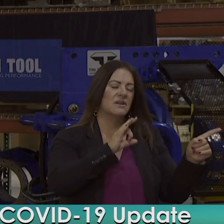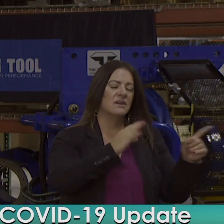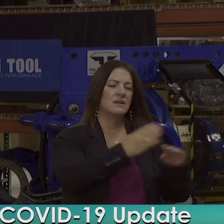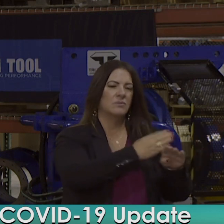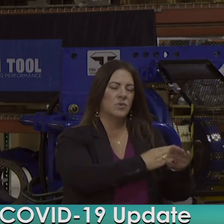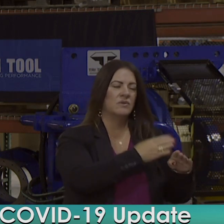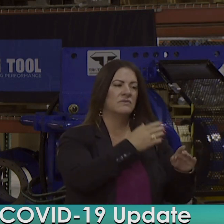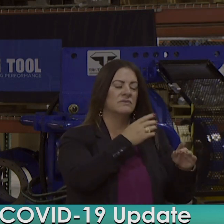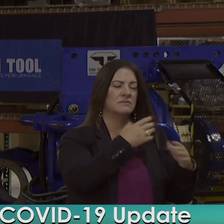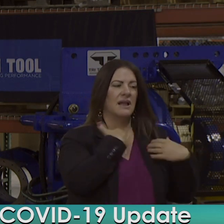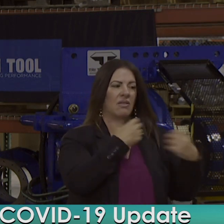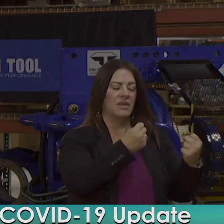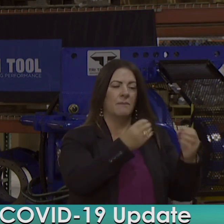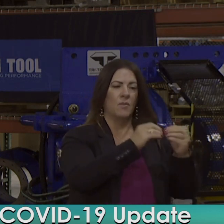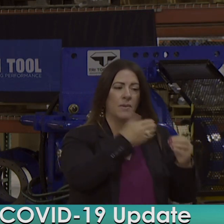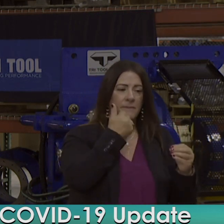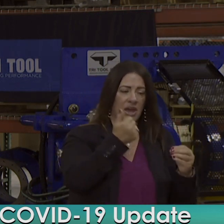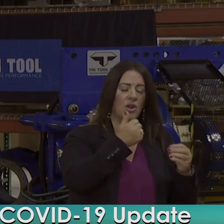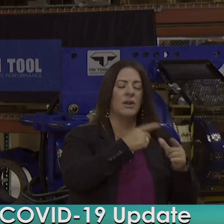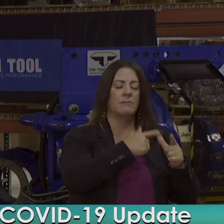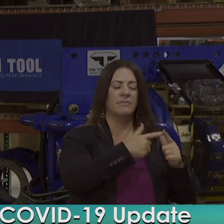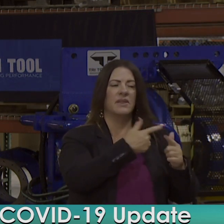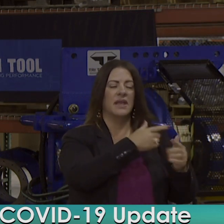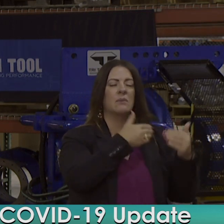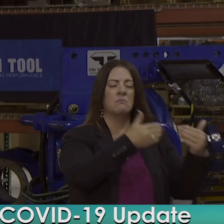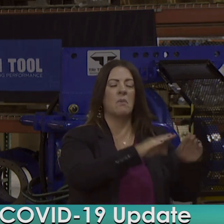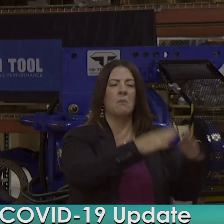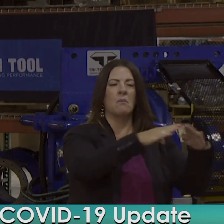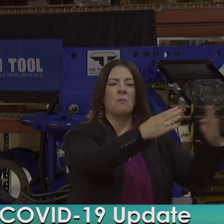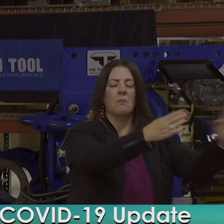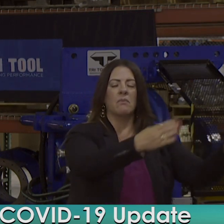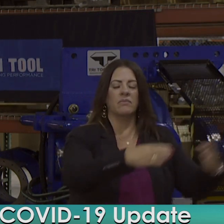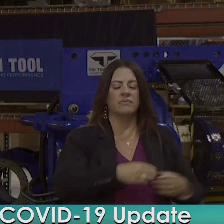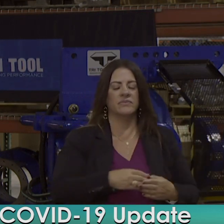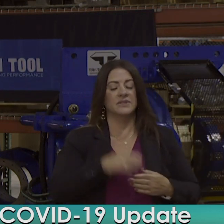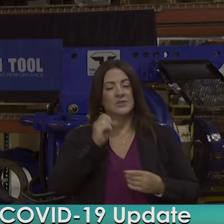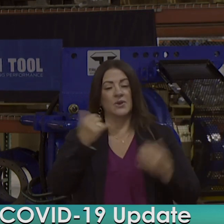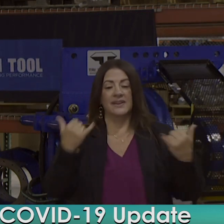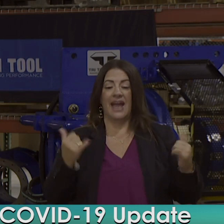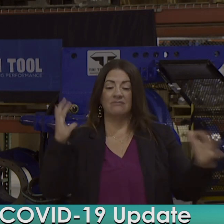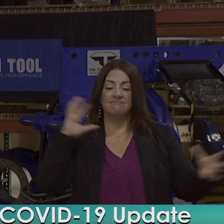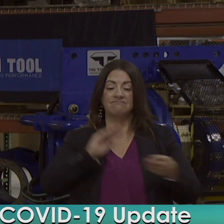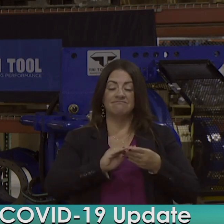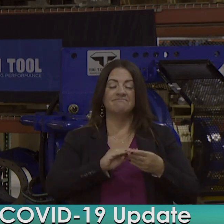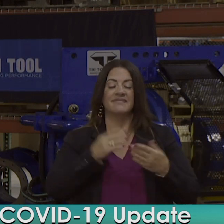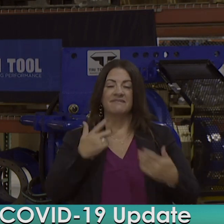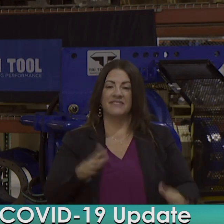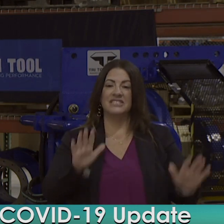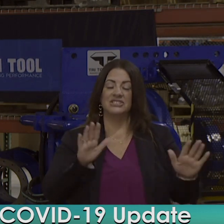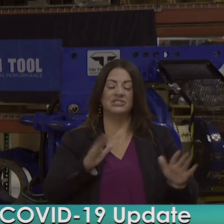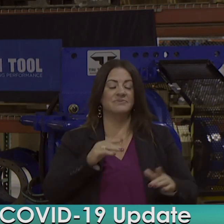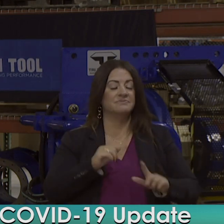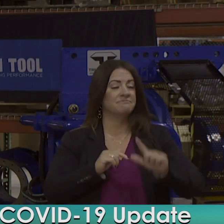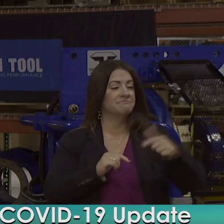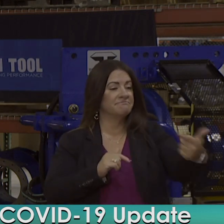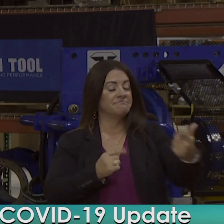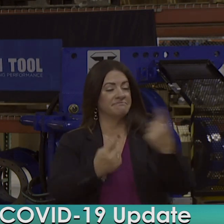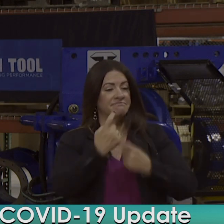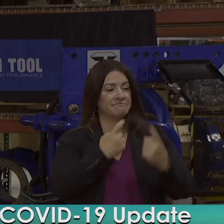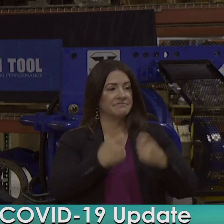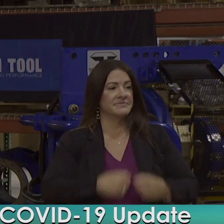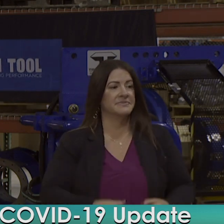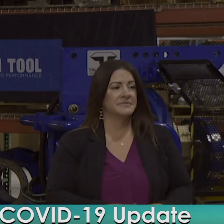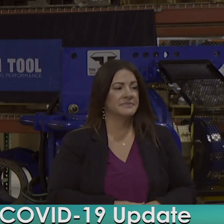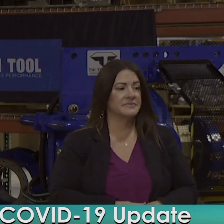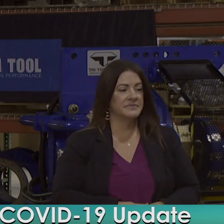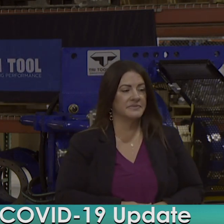So that's the update for the day. And as always, we look forward to answering a few questions. Hi, Governor. Sophia